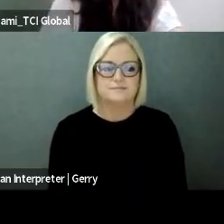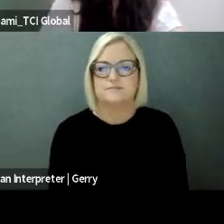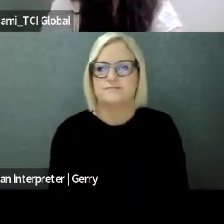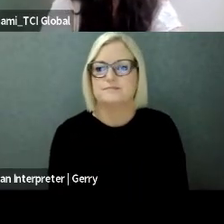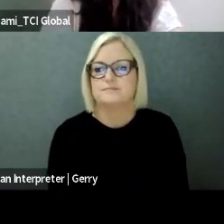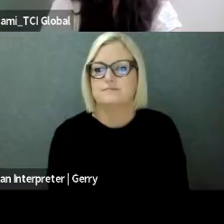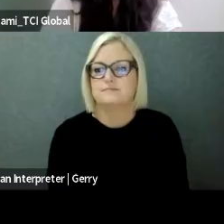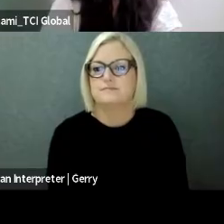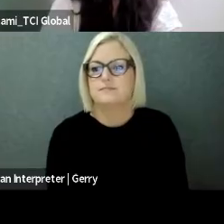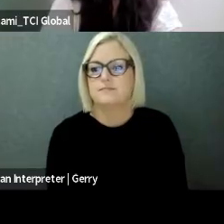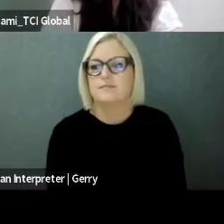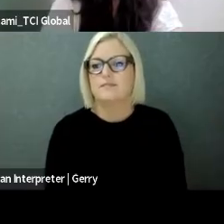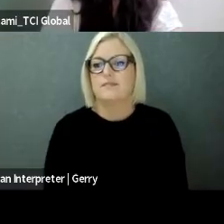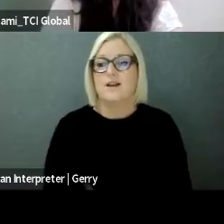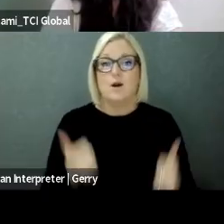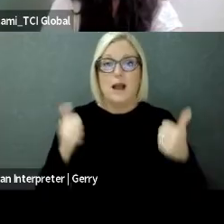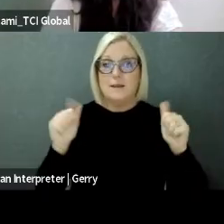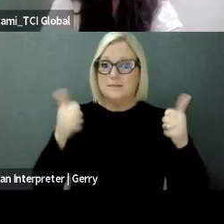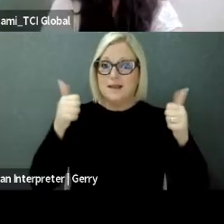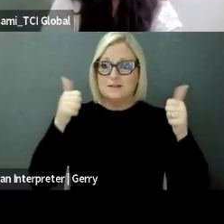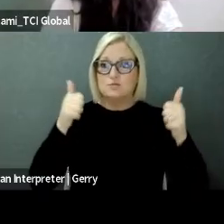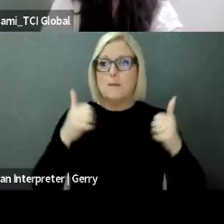And that is a wrap of the event.